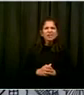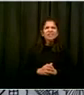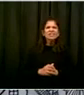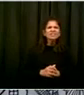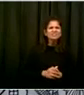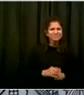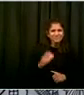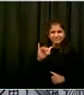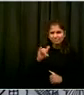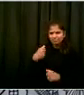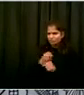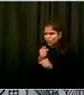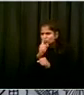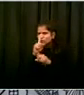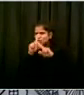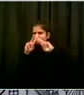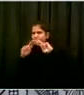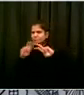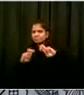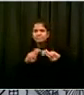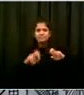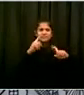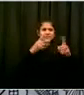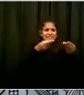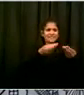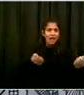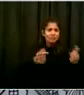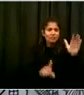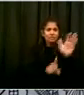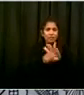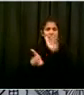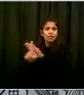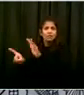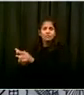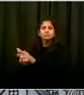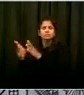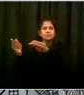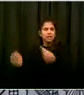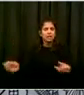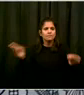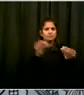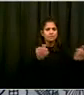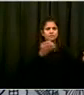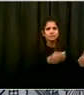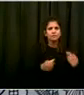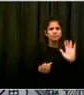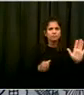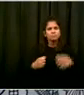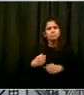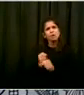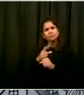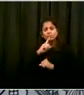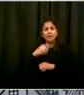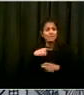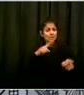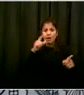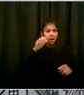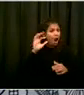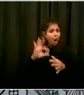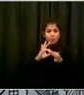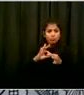If anyone sets a fire, that will be grounds for consequences. You will see it very clearly.